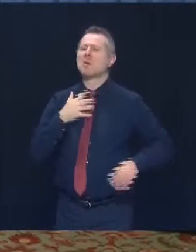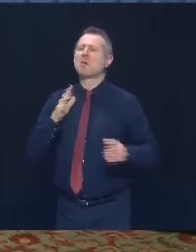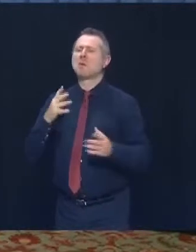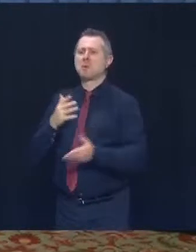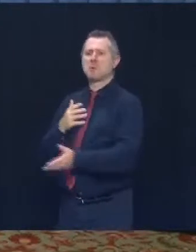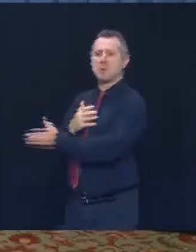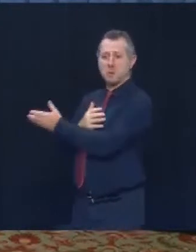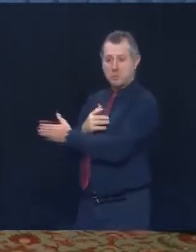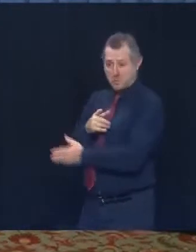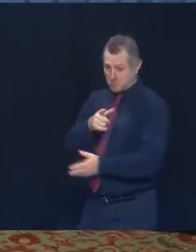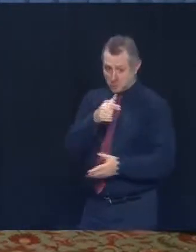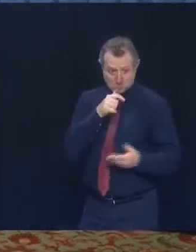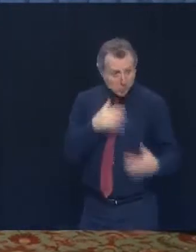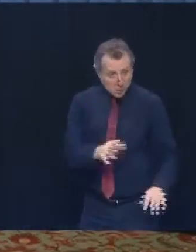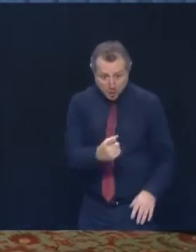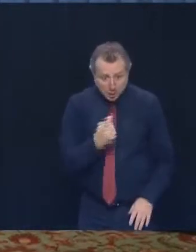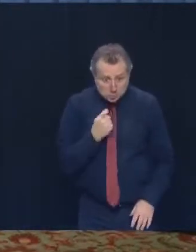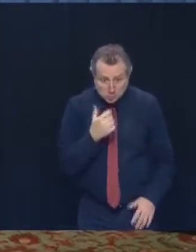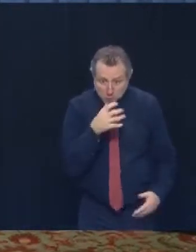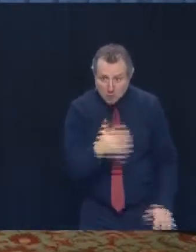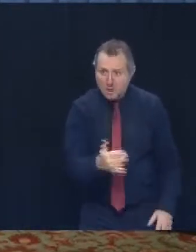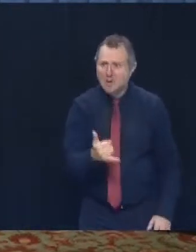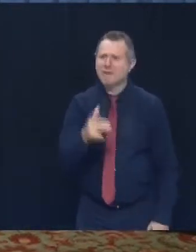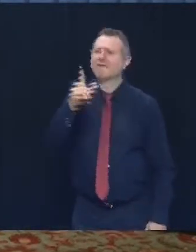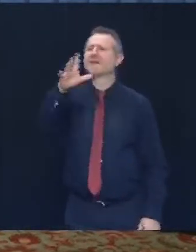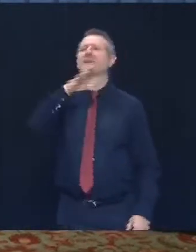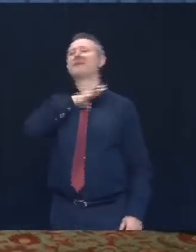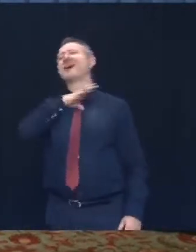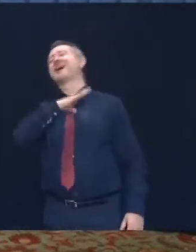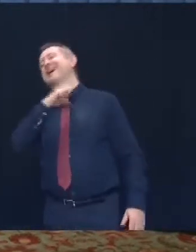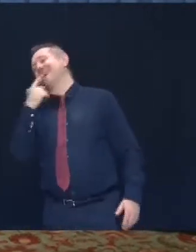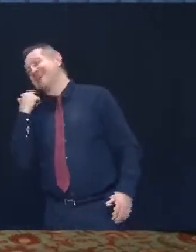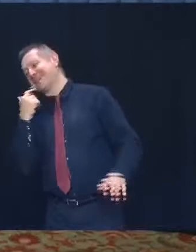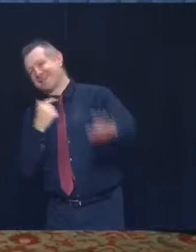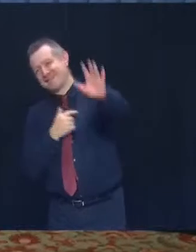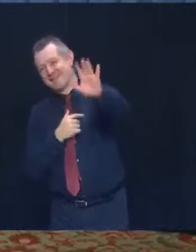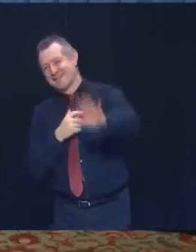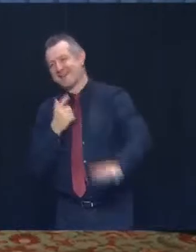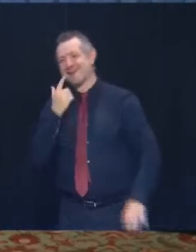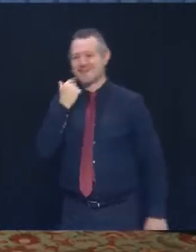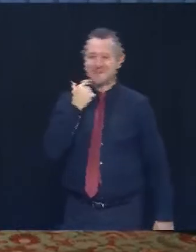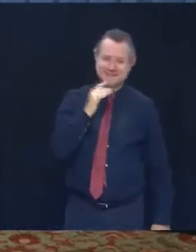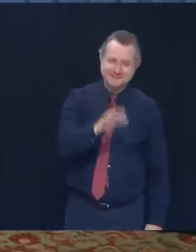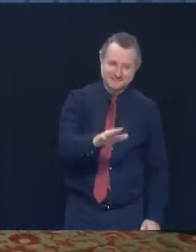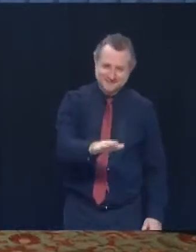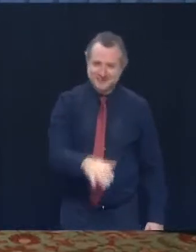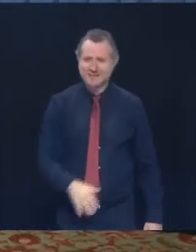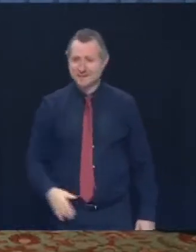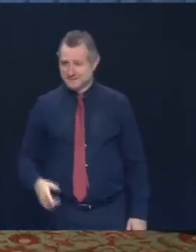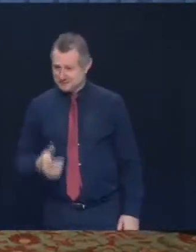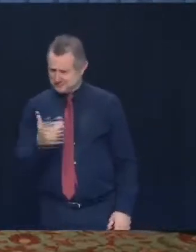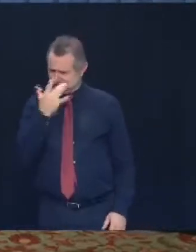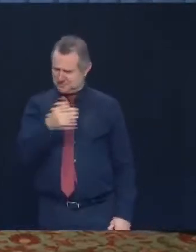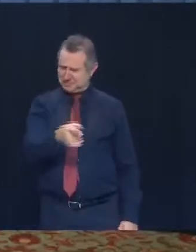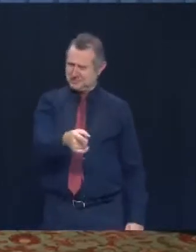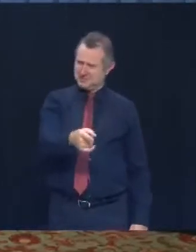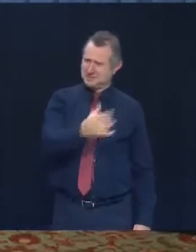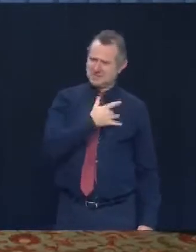pass? Or I'll go. Fine. So, Governor, try to It's not like you to pass,